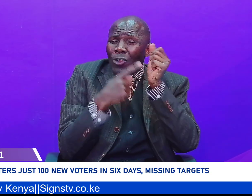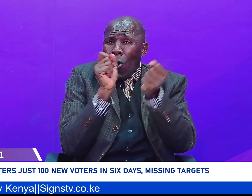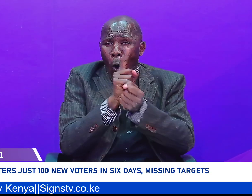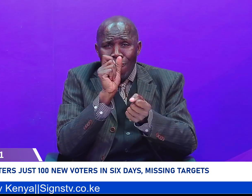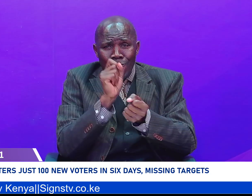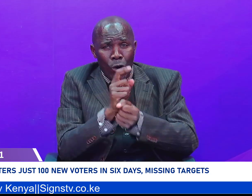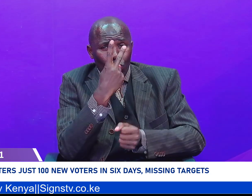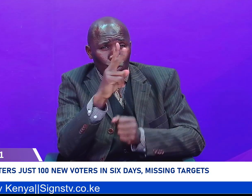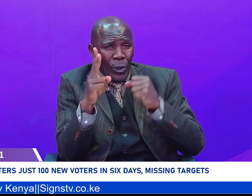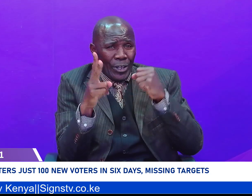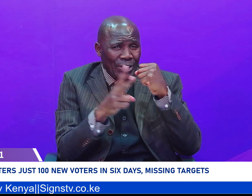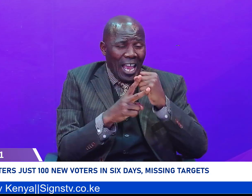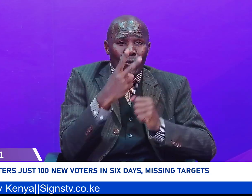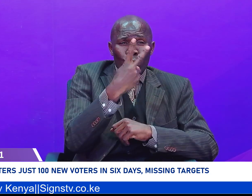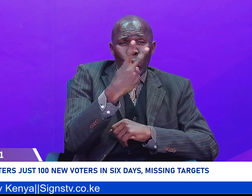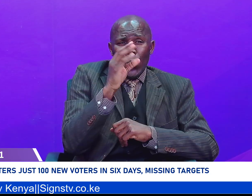2025,